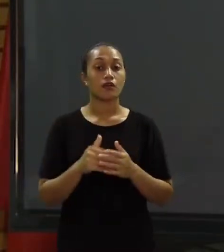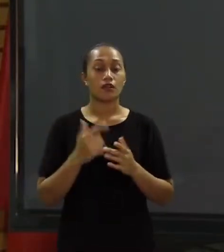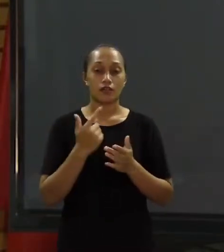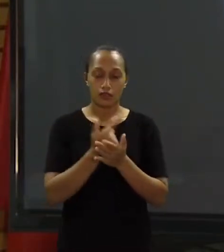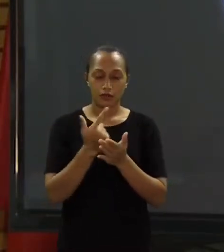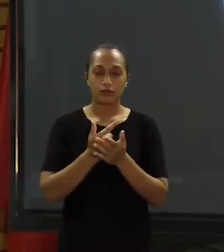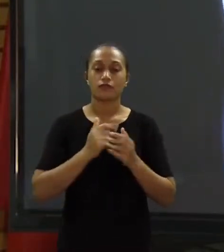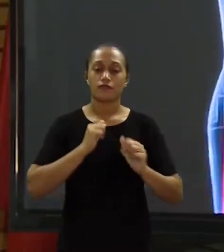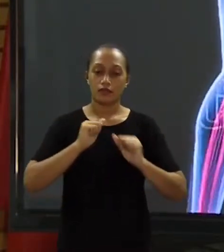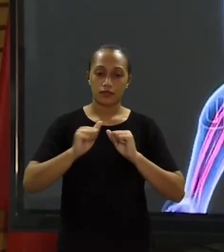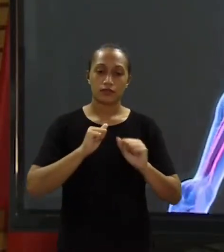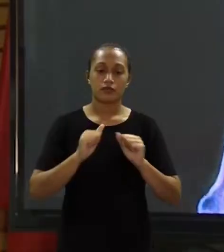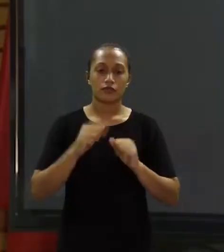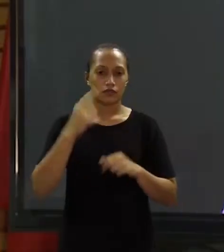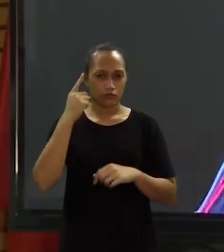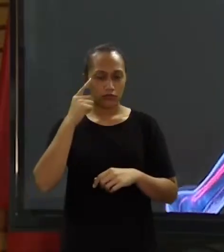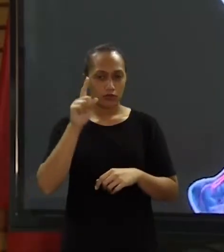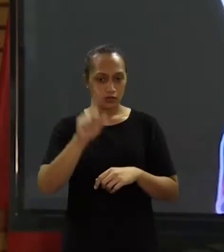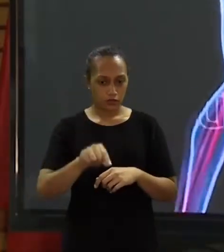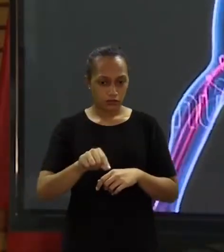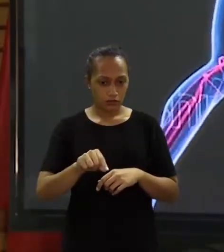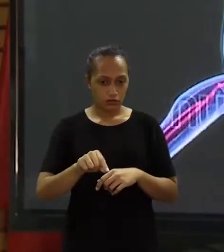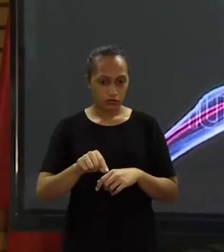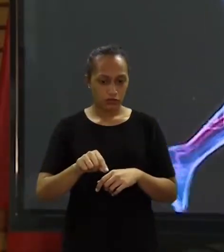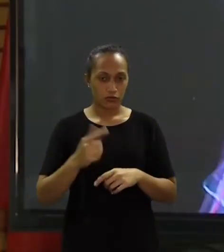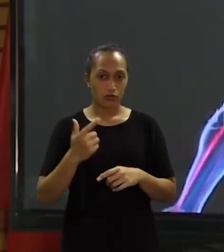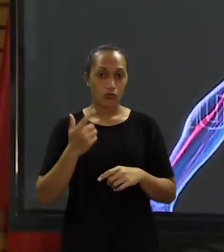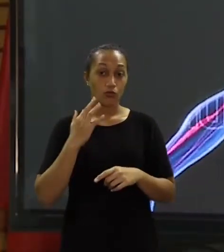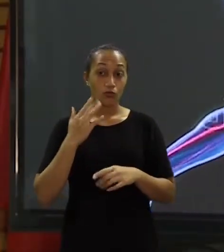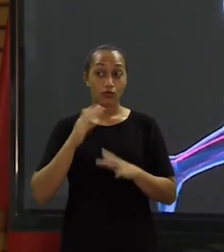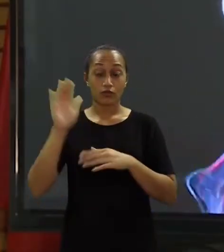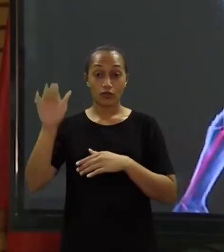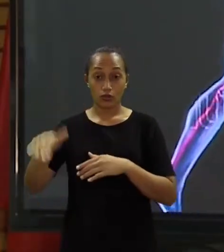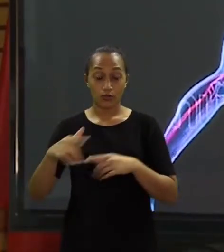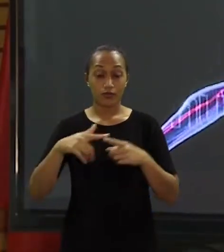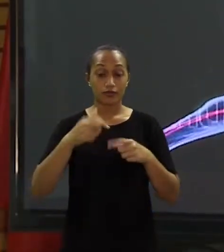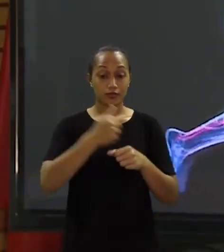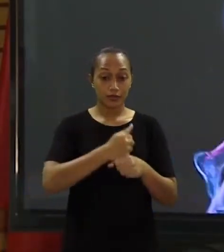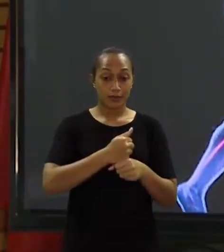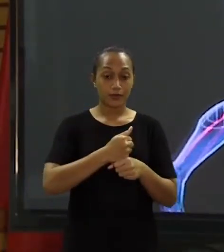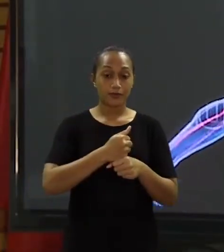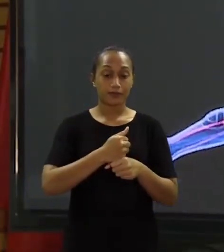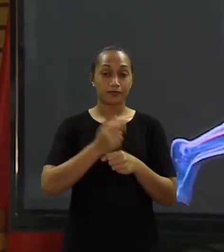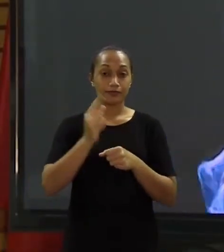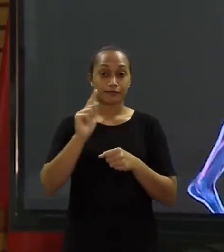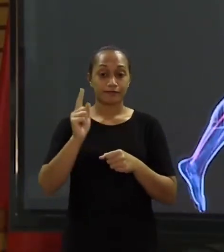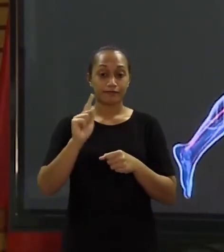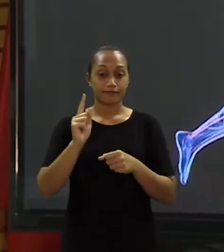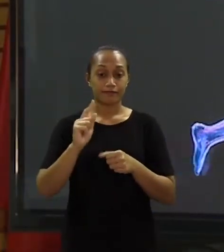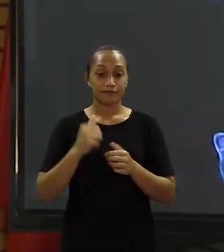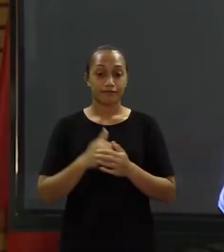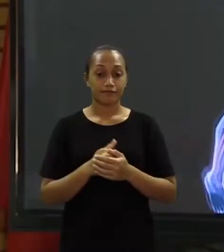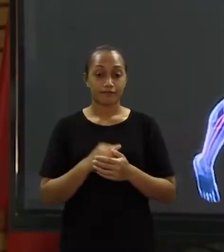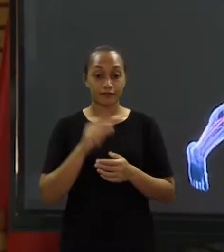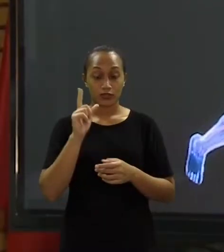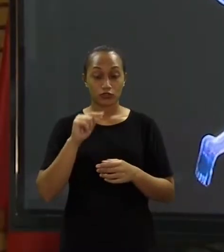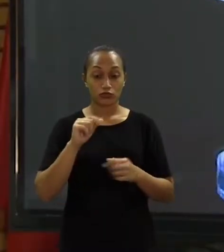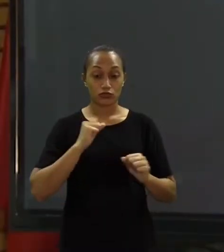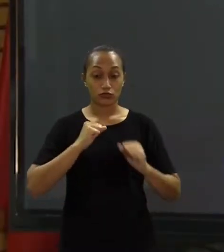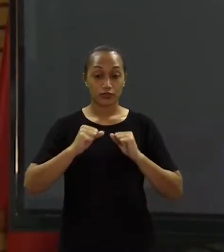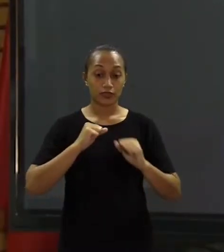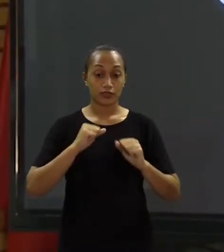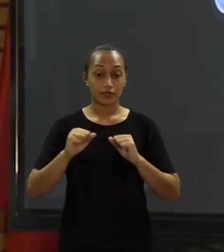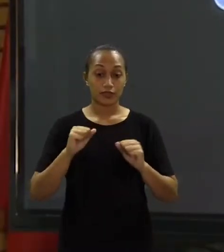there are a lot of exercises that you can do it while you're staying at home. For example, you can do exercise